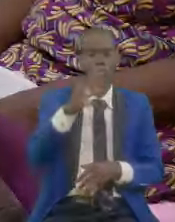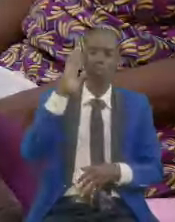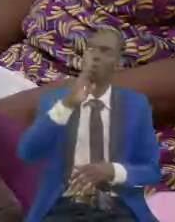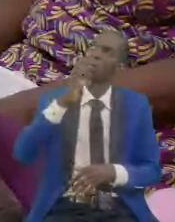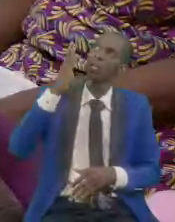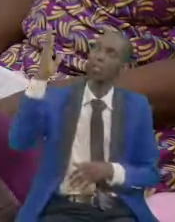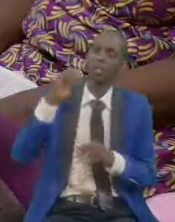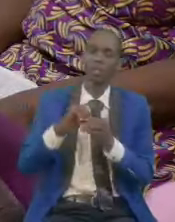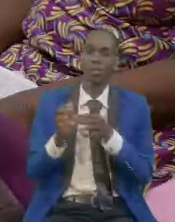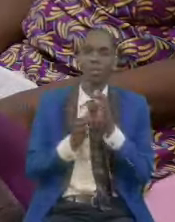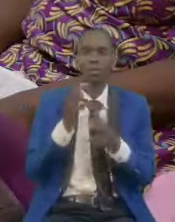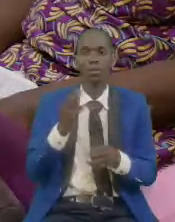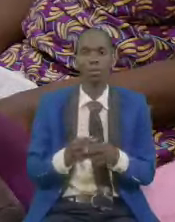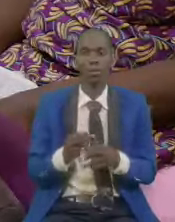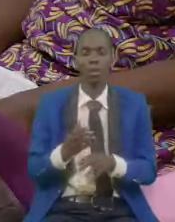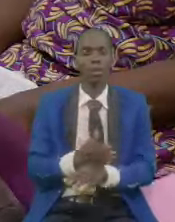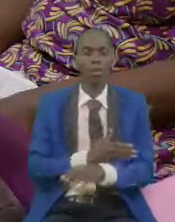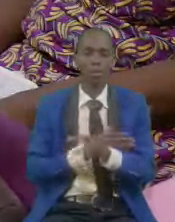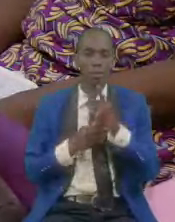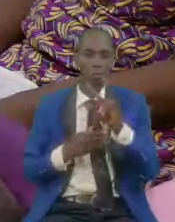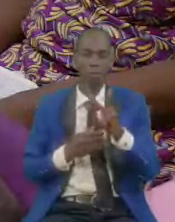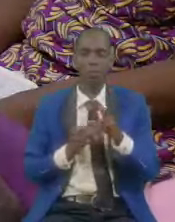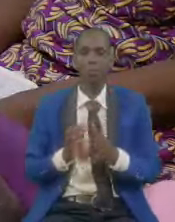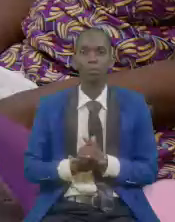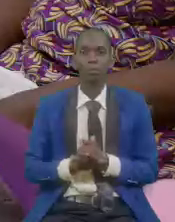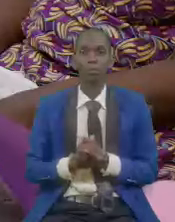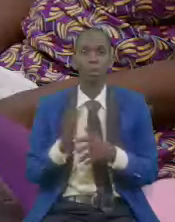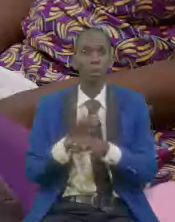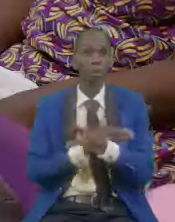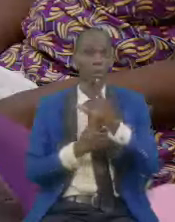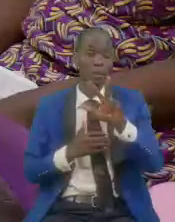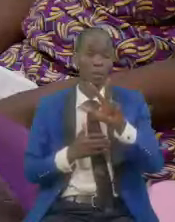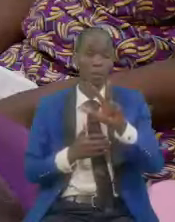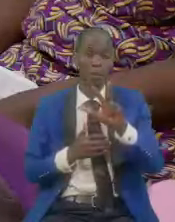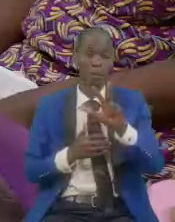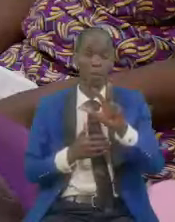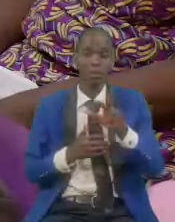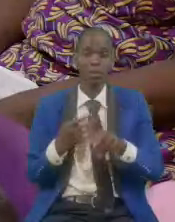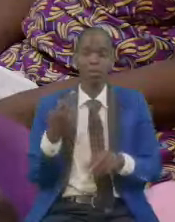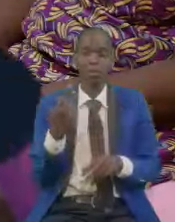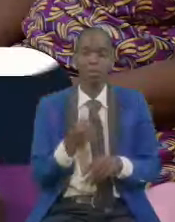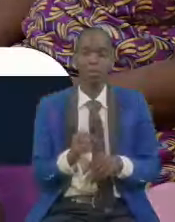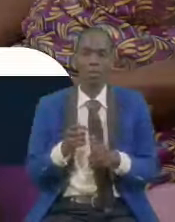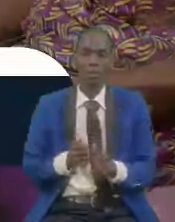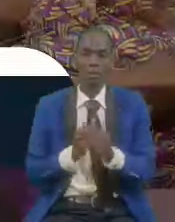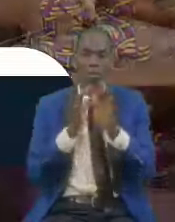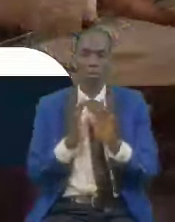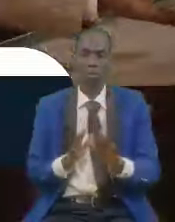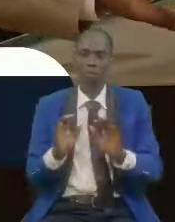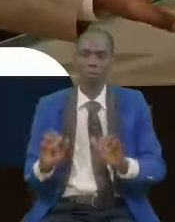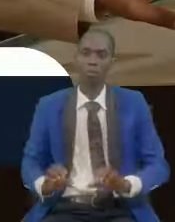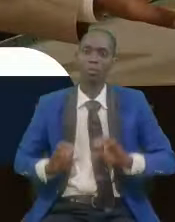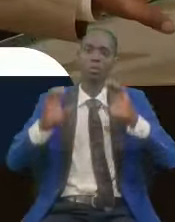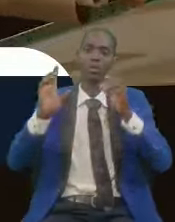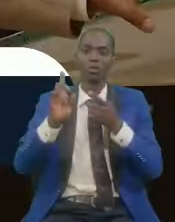name. We're coming to number three here. Number three, the disciples committed to the word of